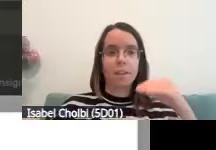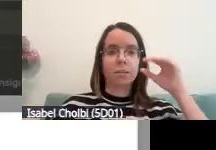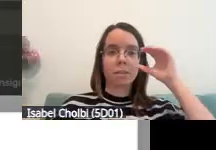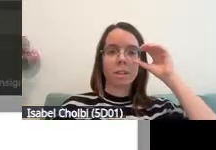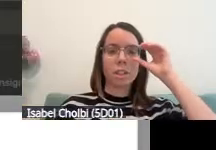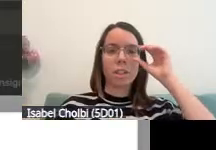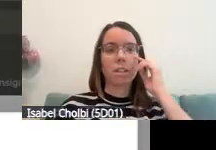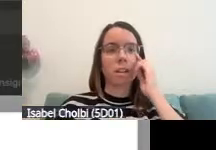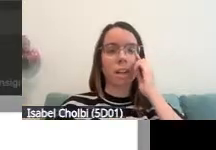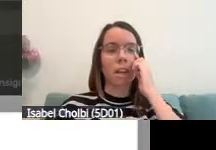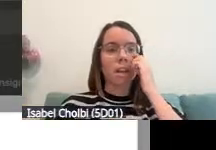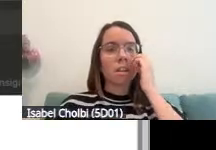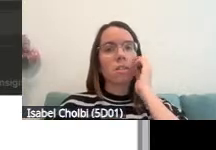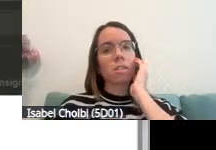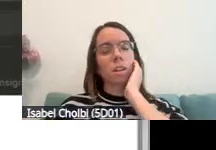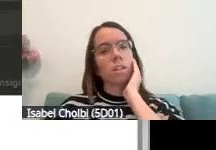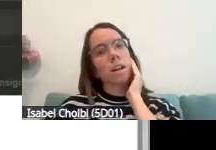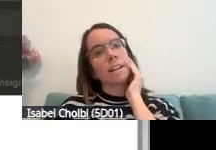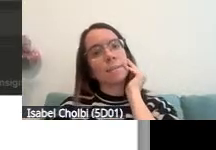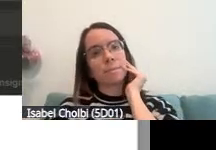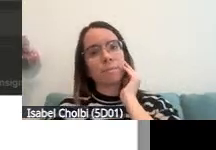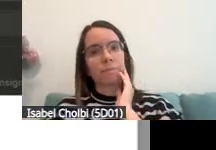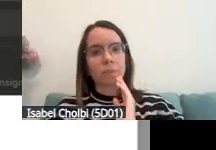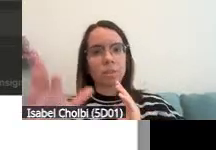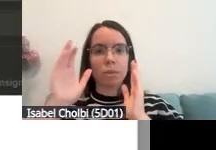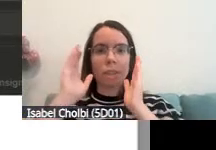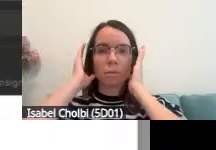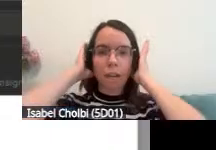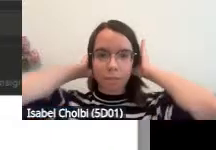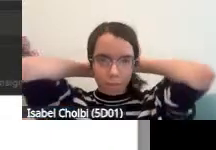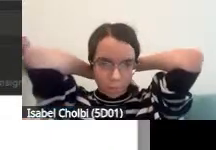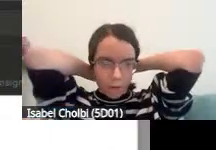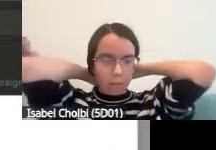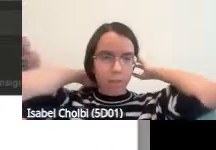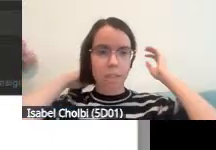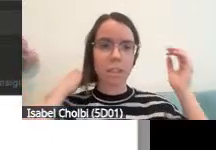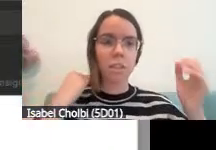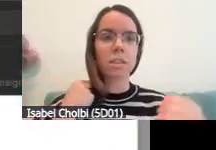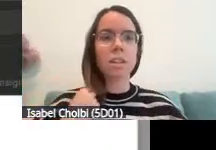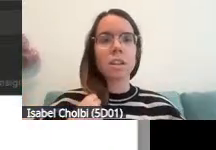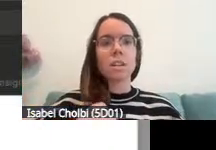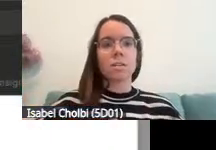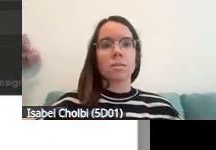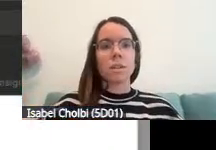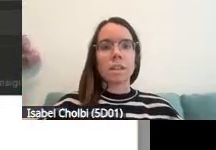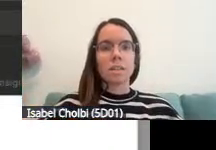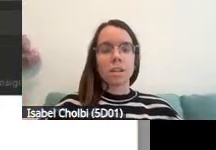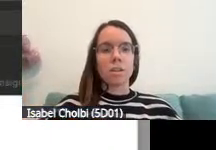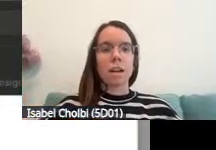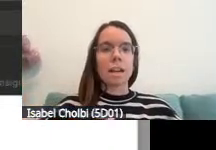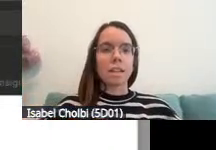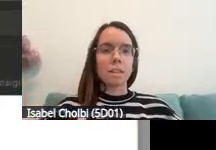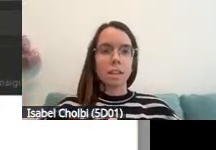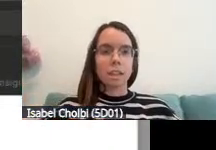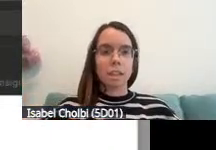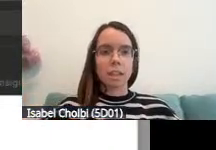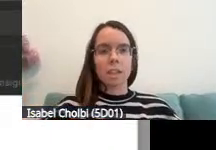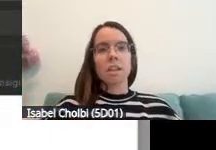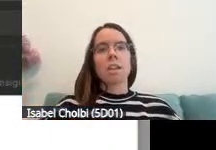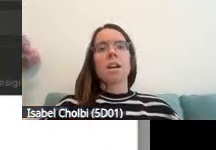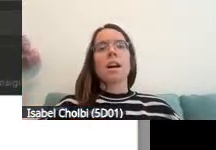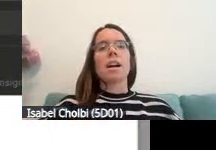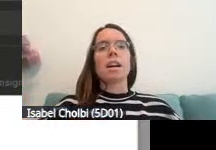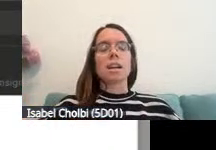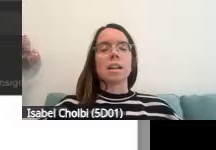Oh, okay, I thought there was a question. Okay, so we will have to file this with